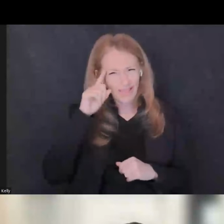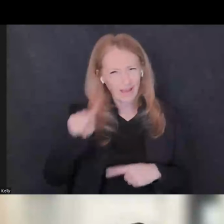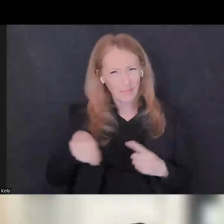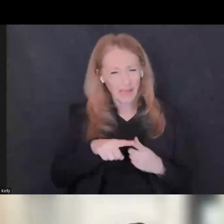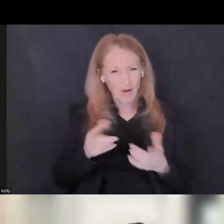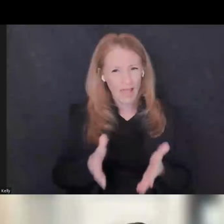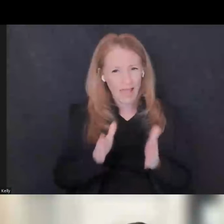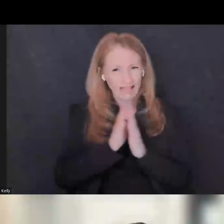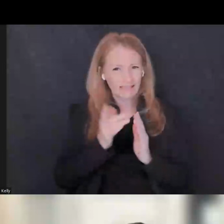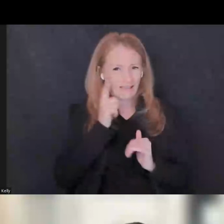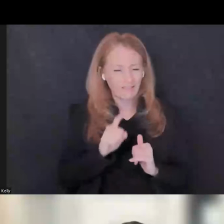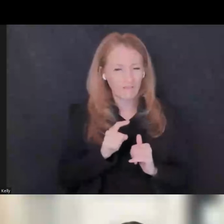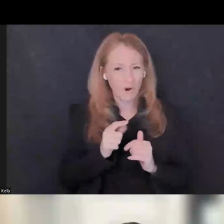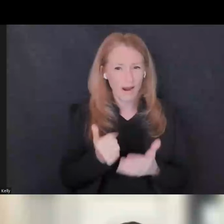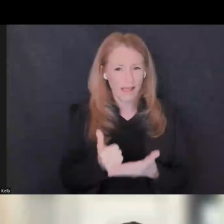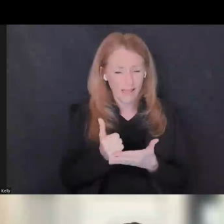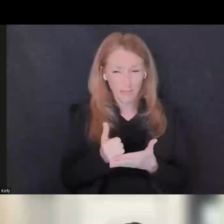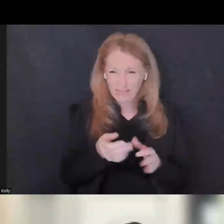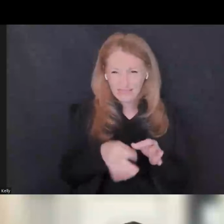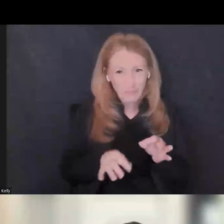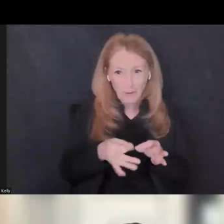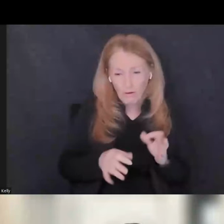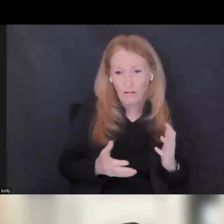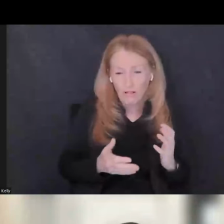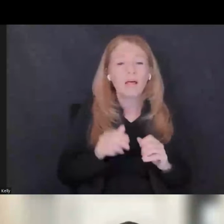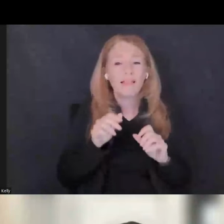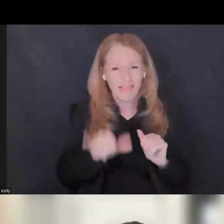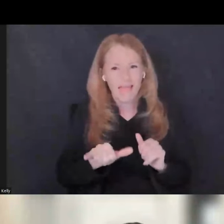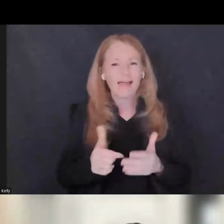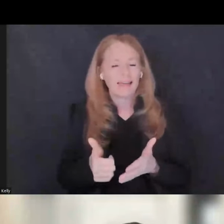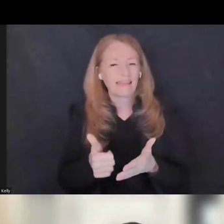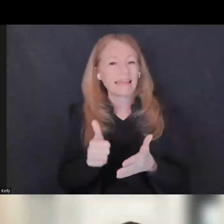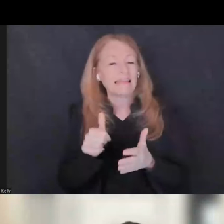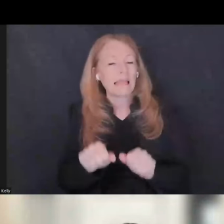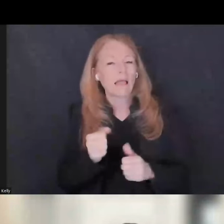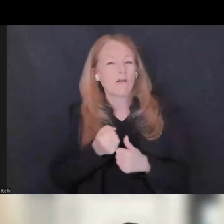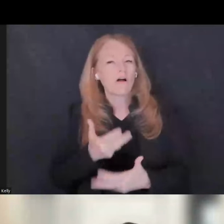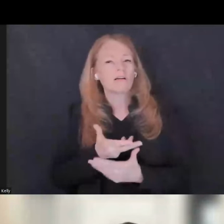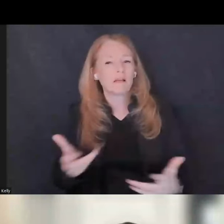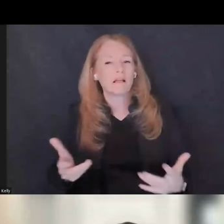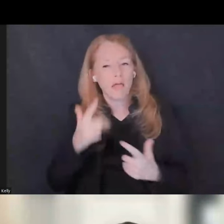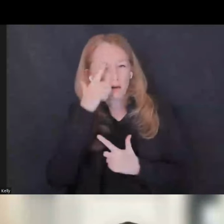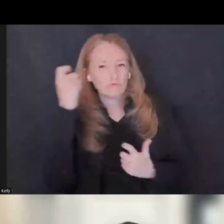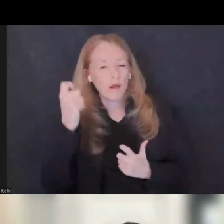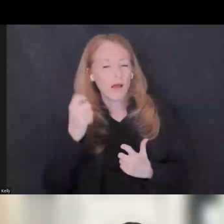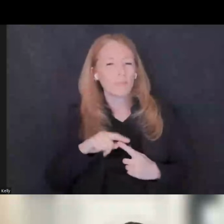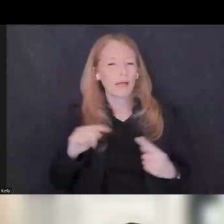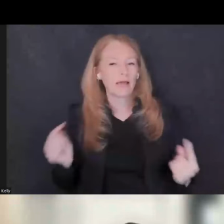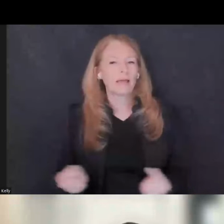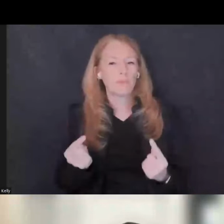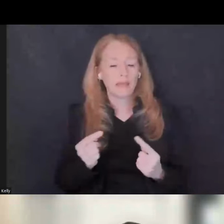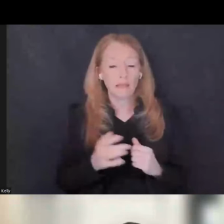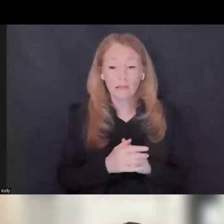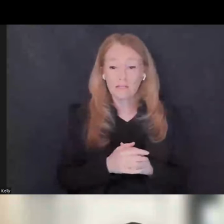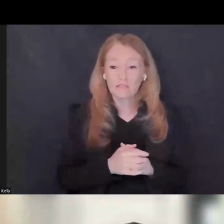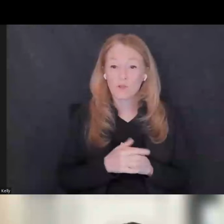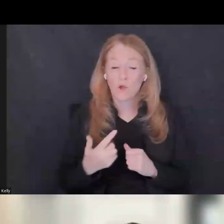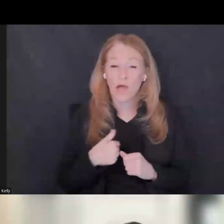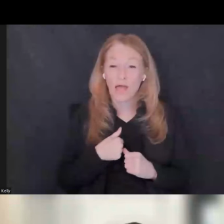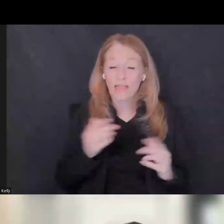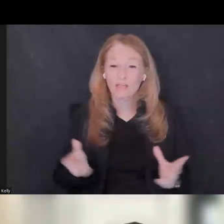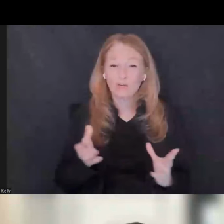can carry a lot of stress and a lot of trauma and a lot of pain. And I really encourage these spaces to